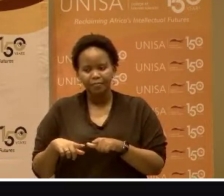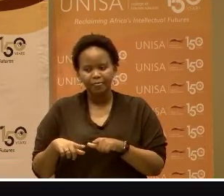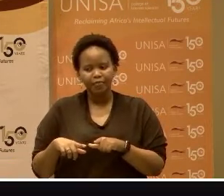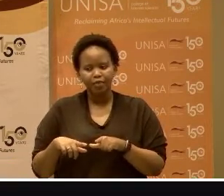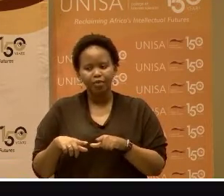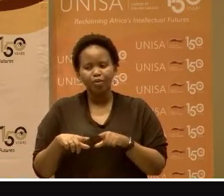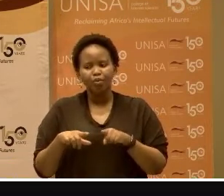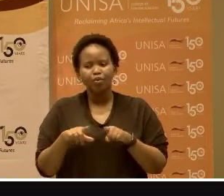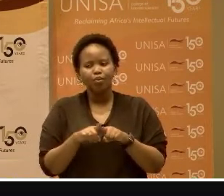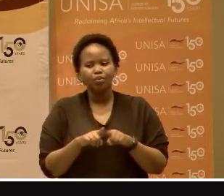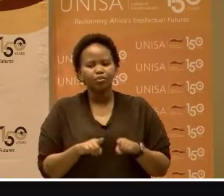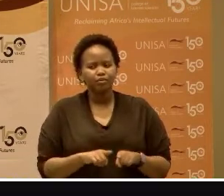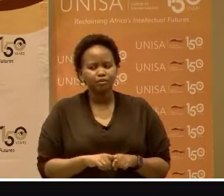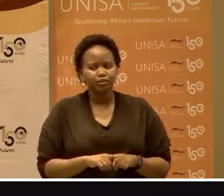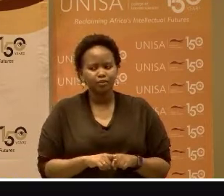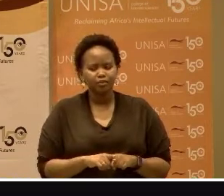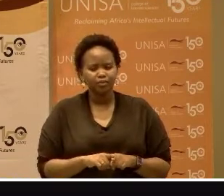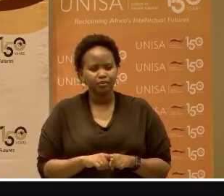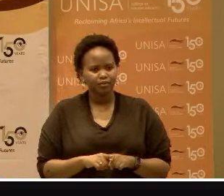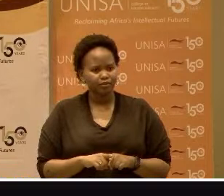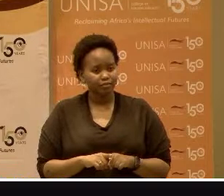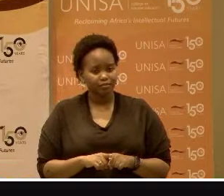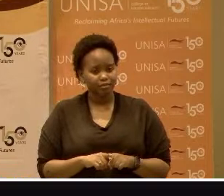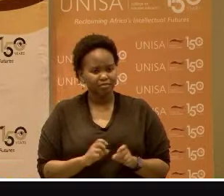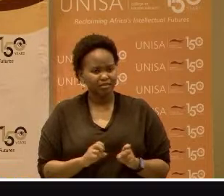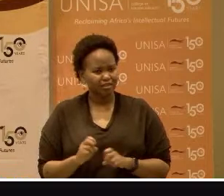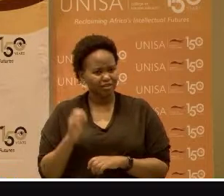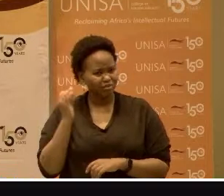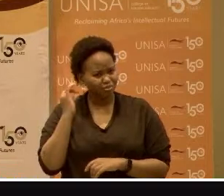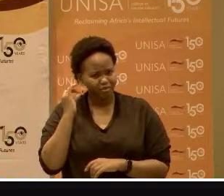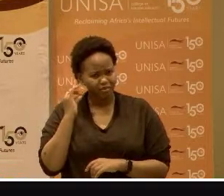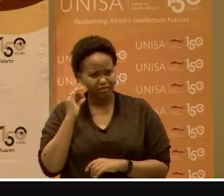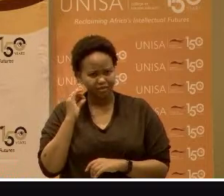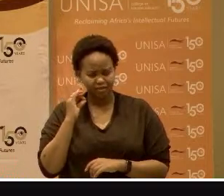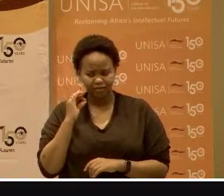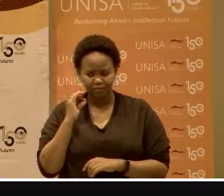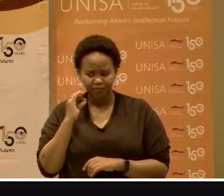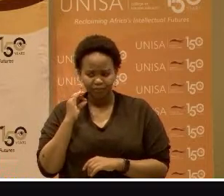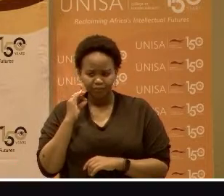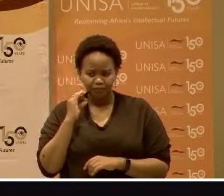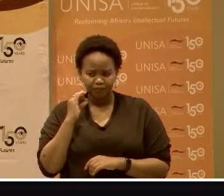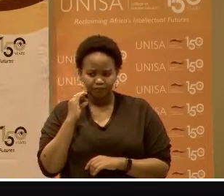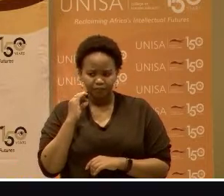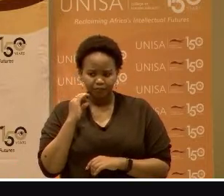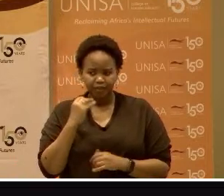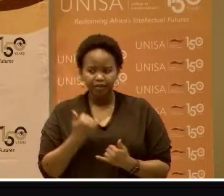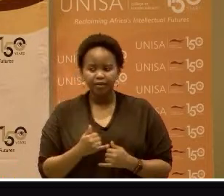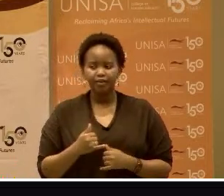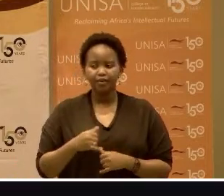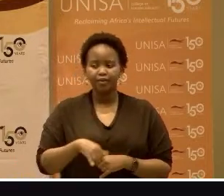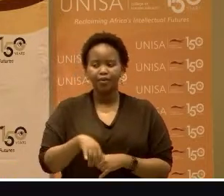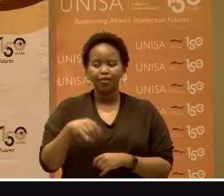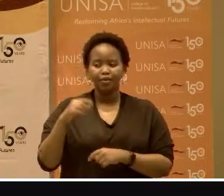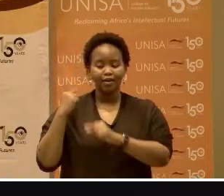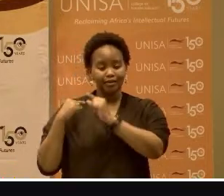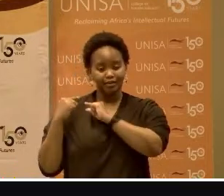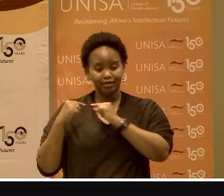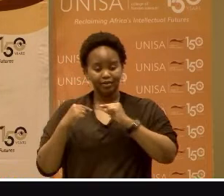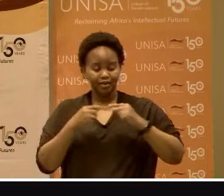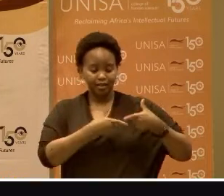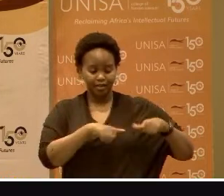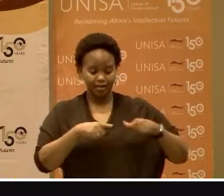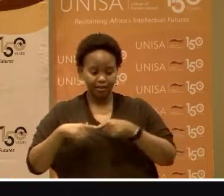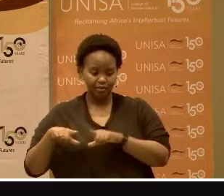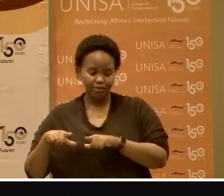and complex knowledge system in addition to being ways of communication. Indigenous languages play a vital role in